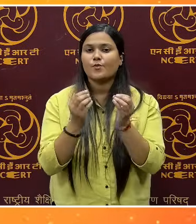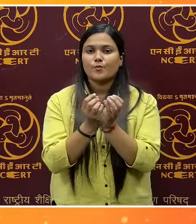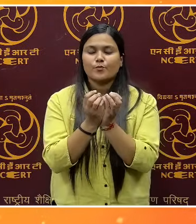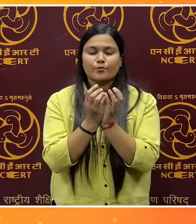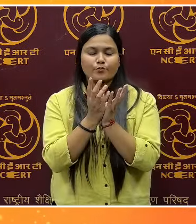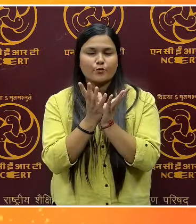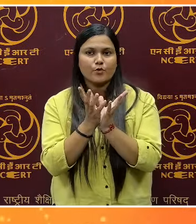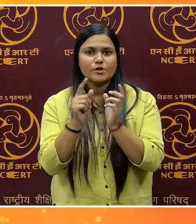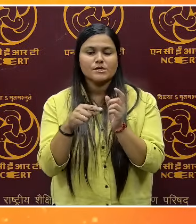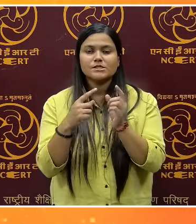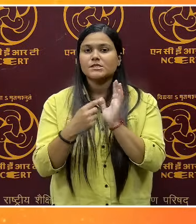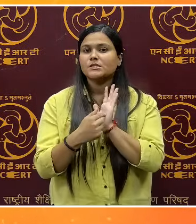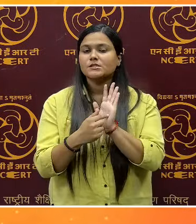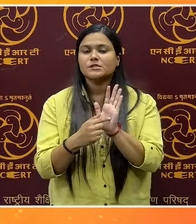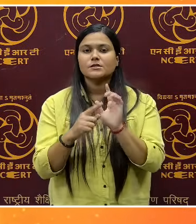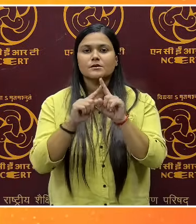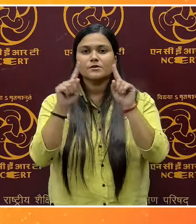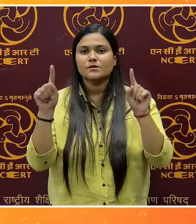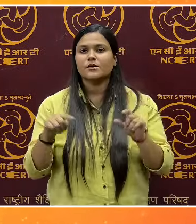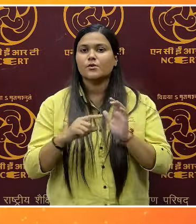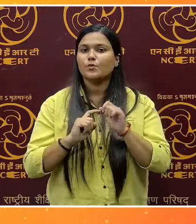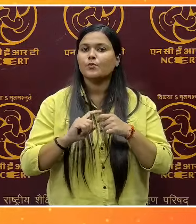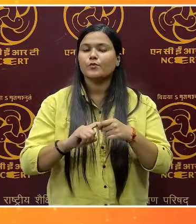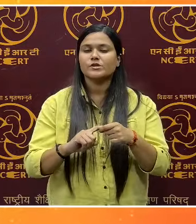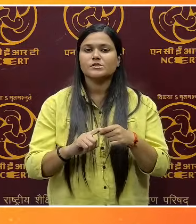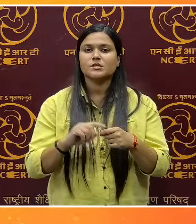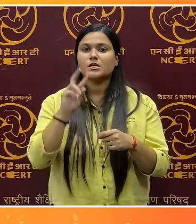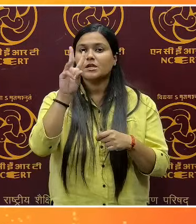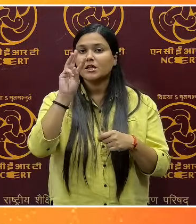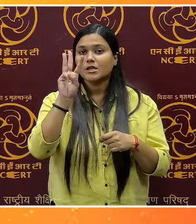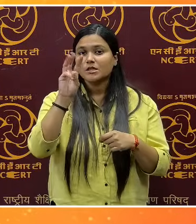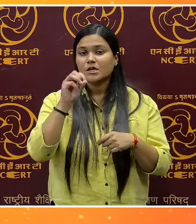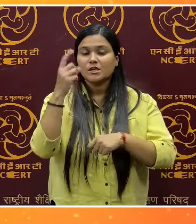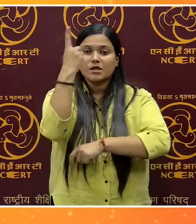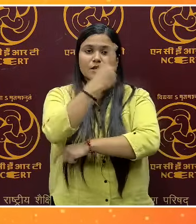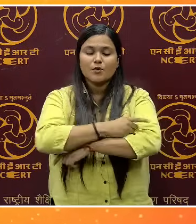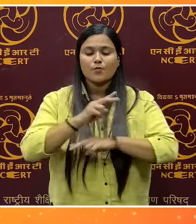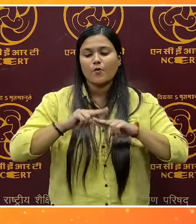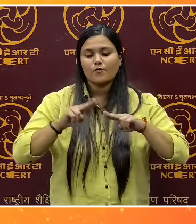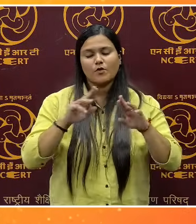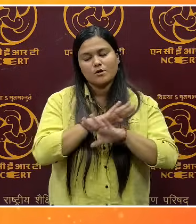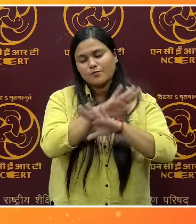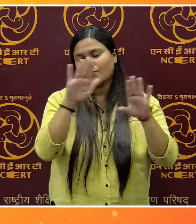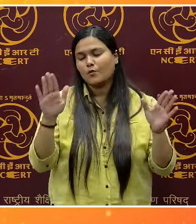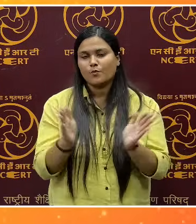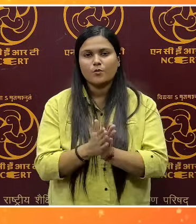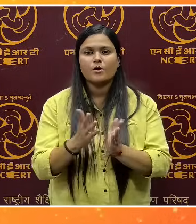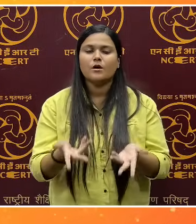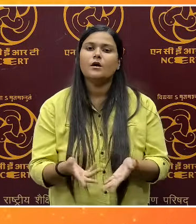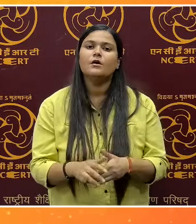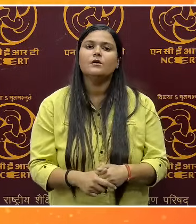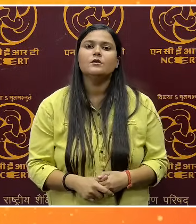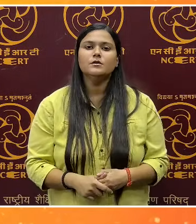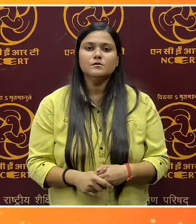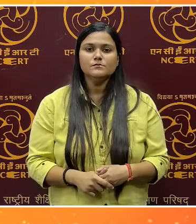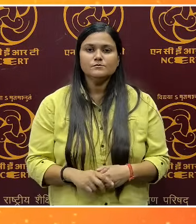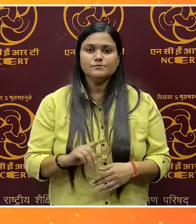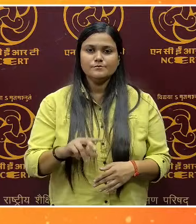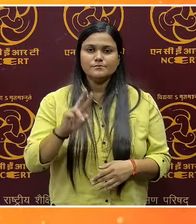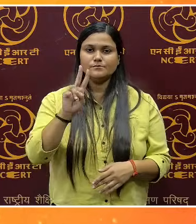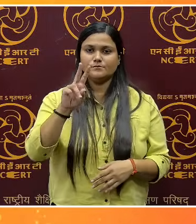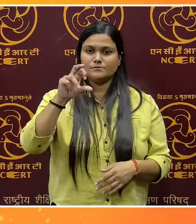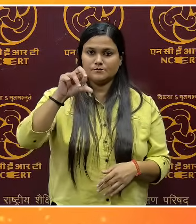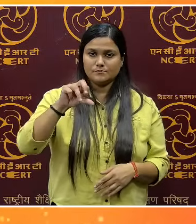is mentioned in the question. So on the 30th day the pond is fully covered. So on the 29th day